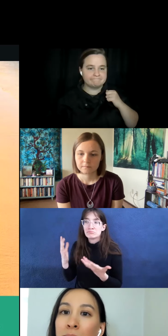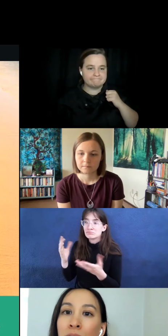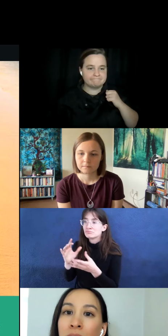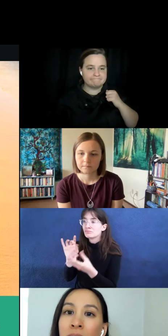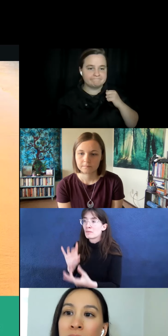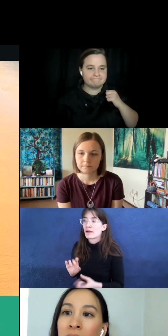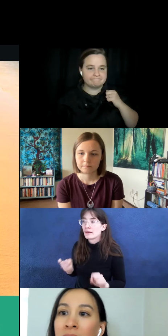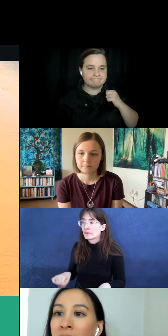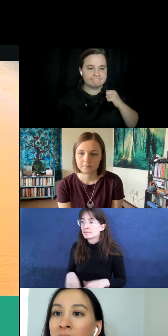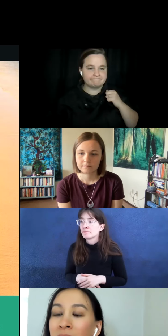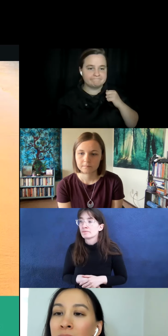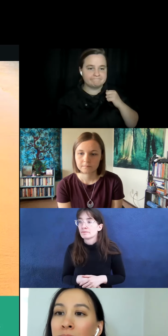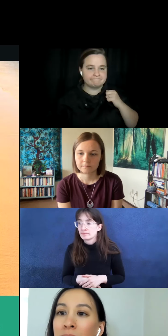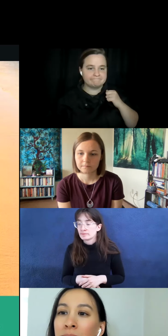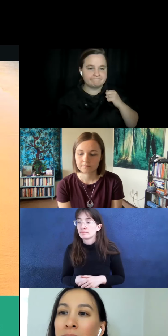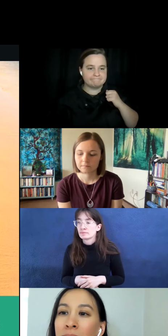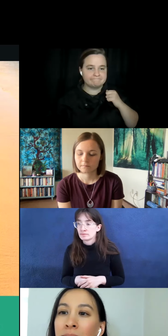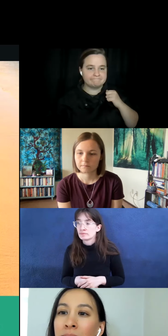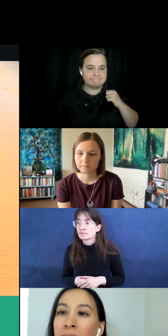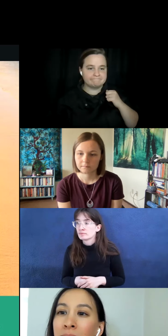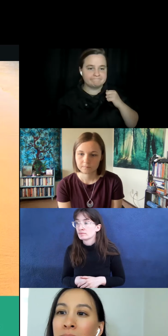circular motion.